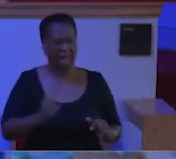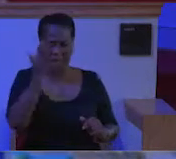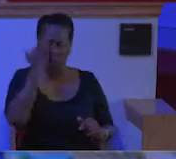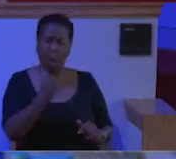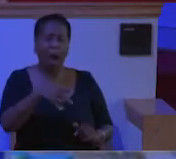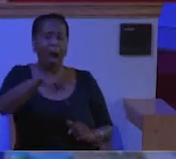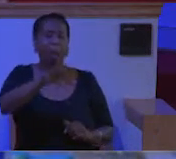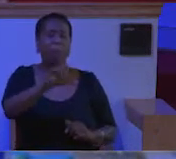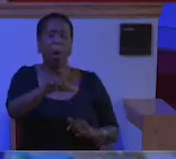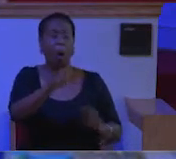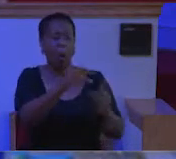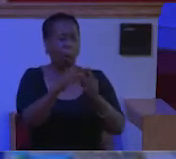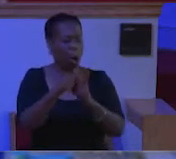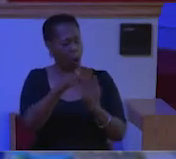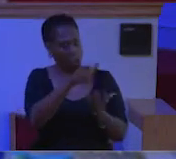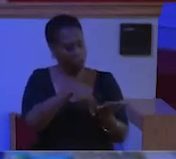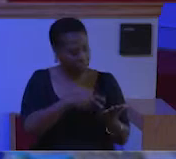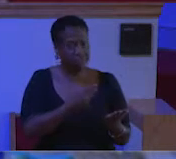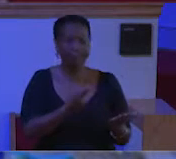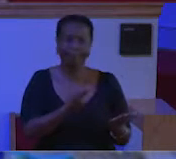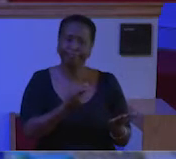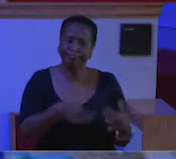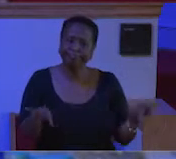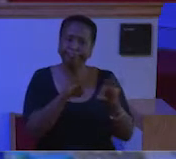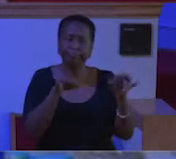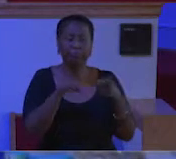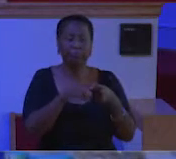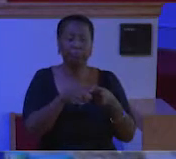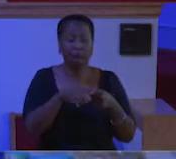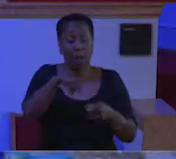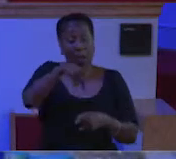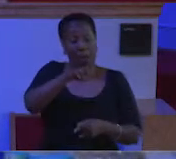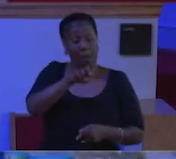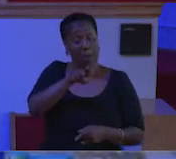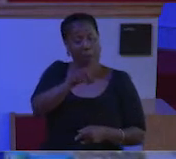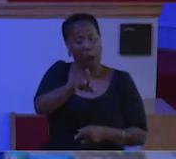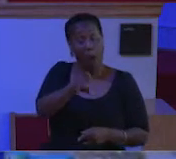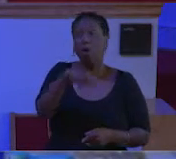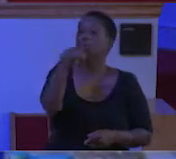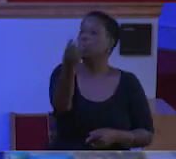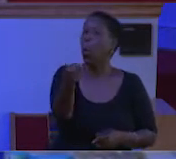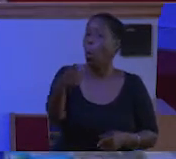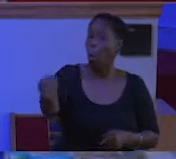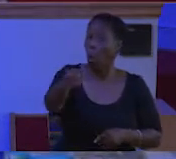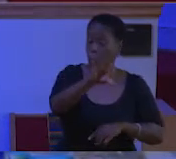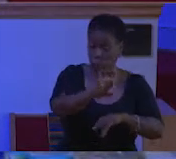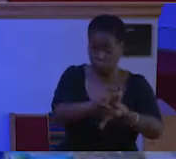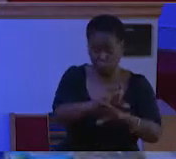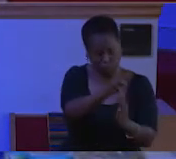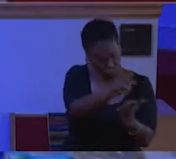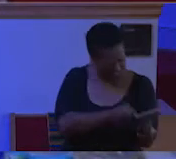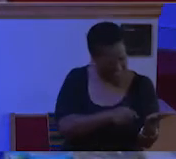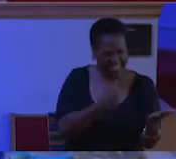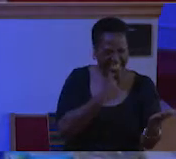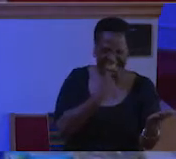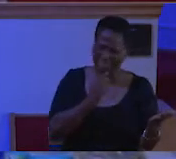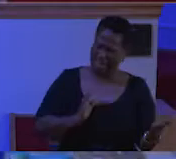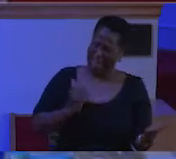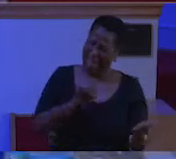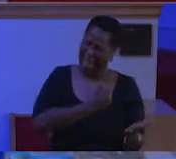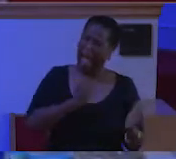He says to the Corinthian church that our hope in you